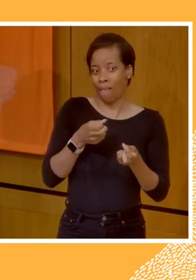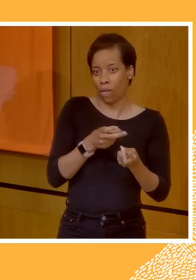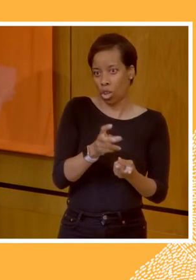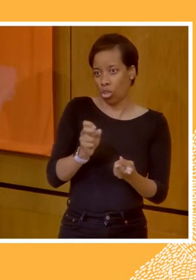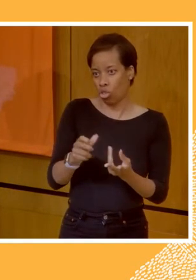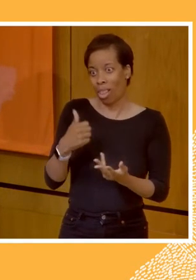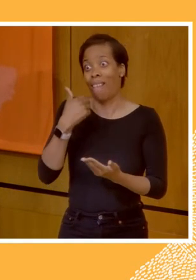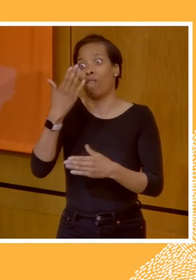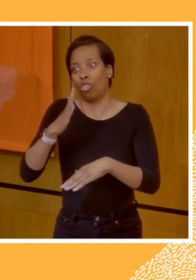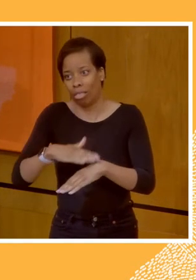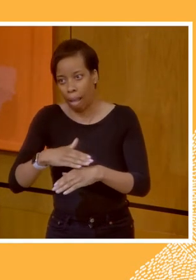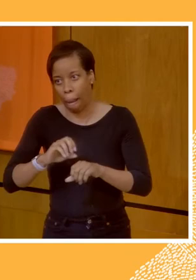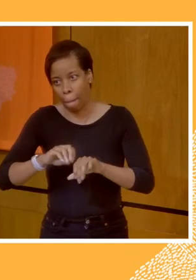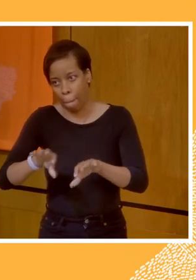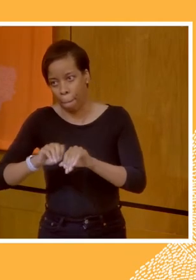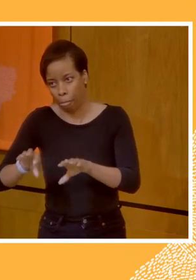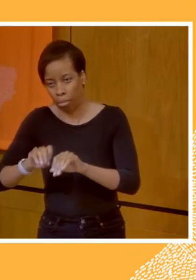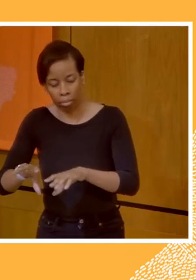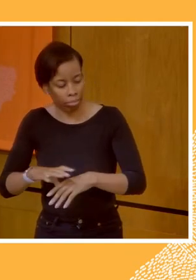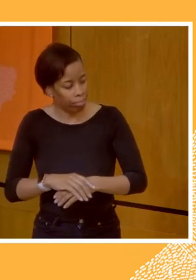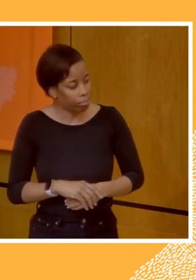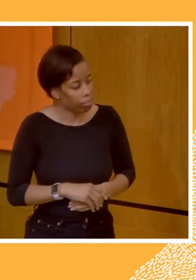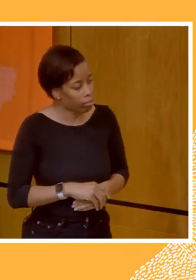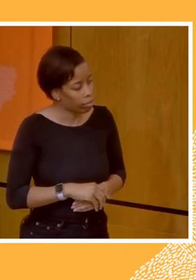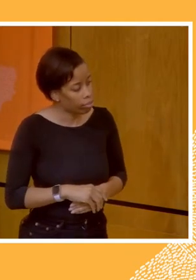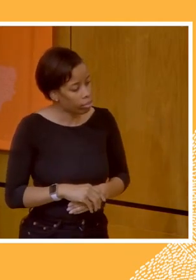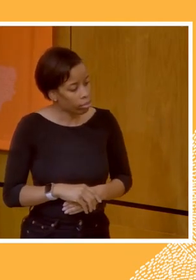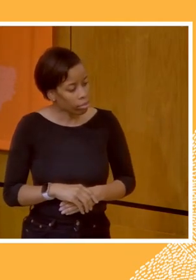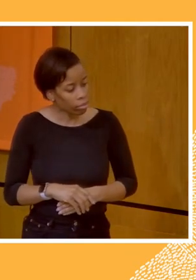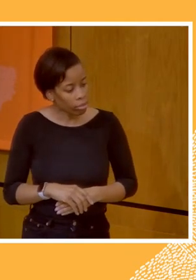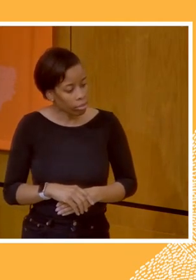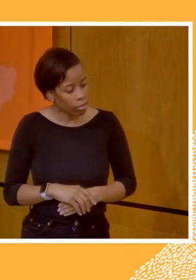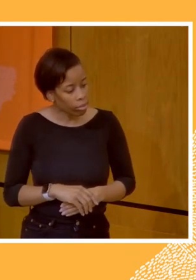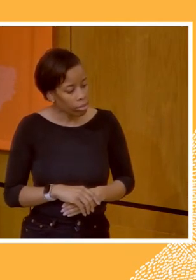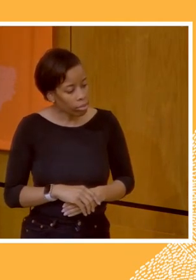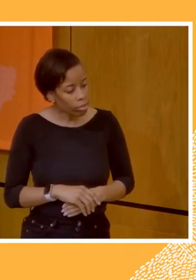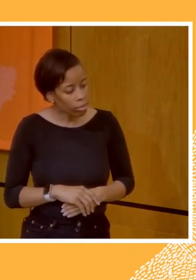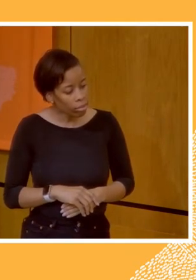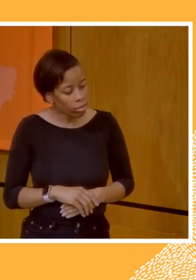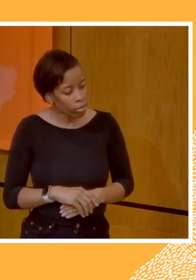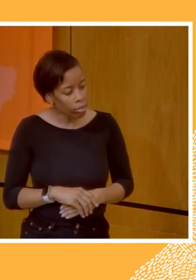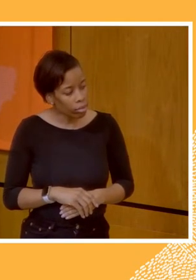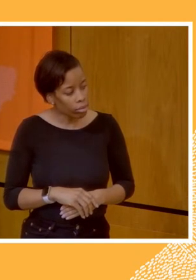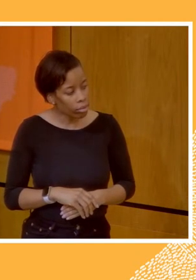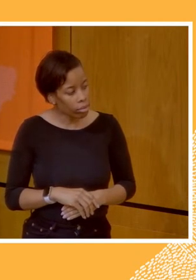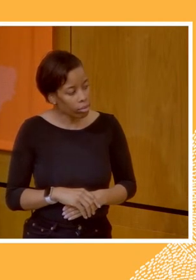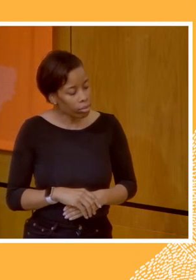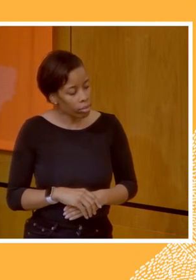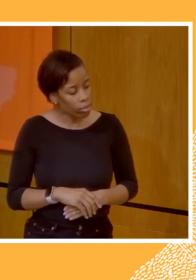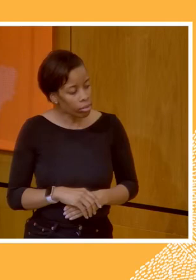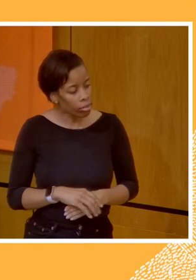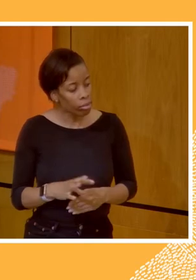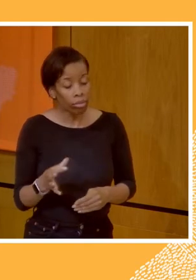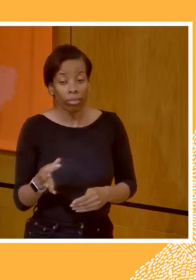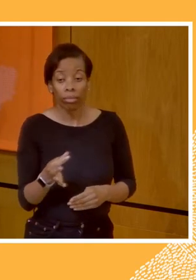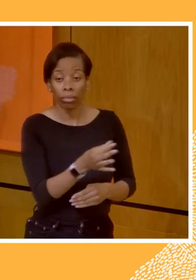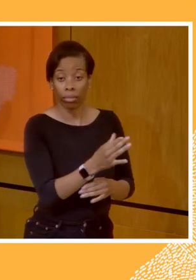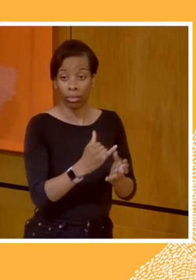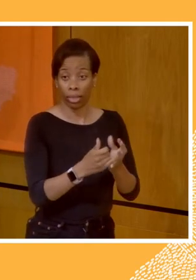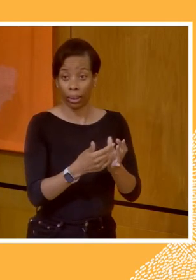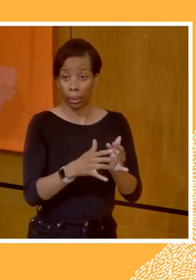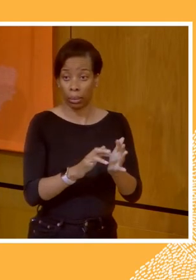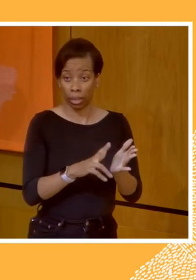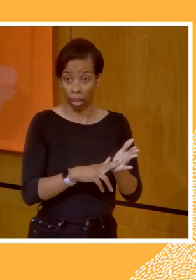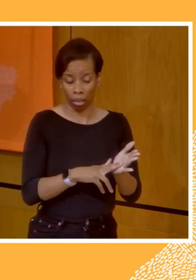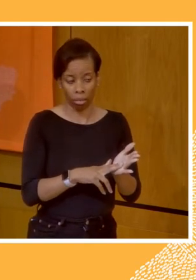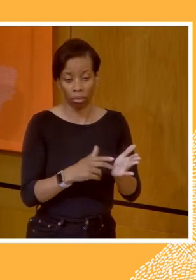Absolutely. And Samson, I want to turn to you for a second and ask, because for me, coming into this group, I'm not an